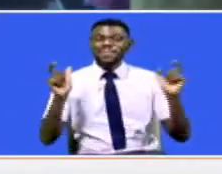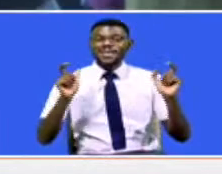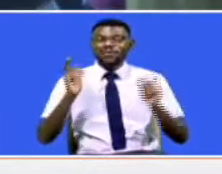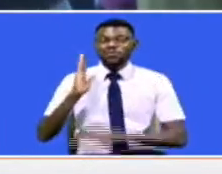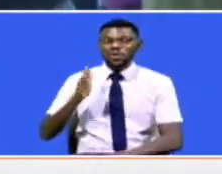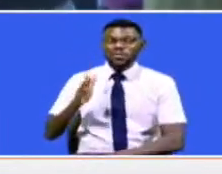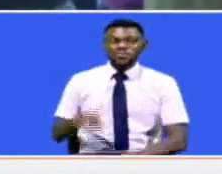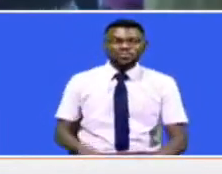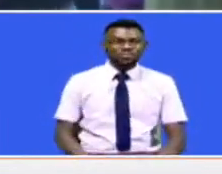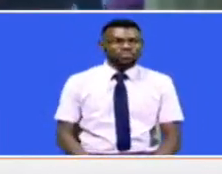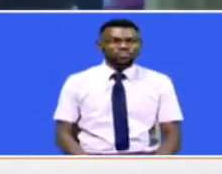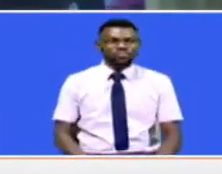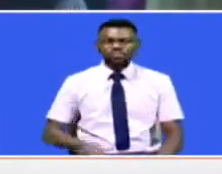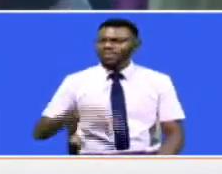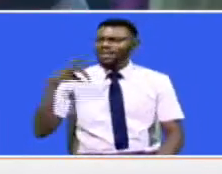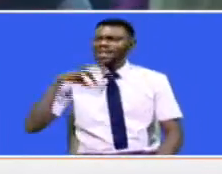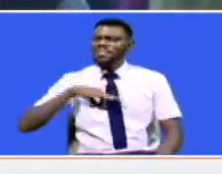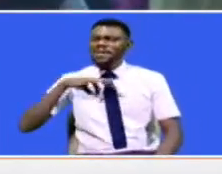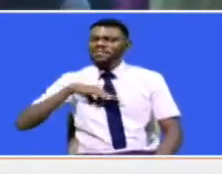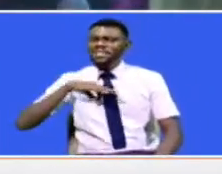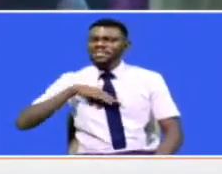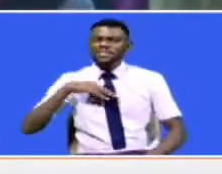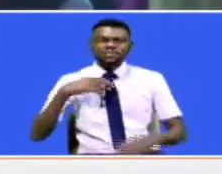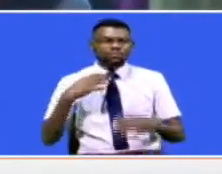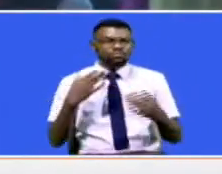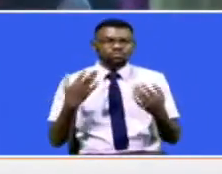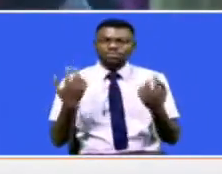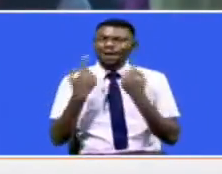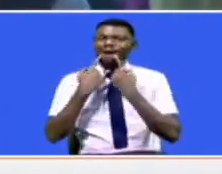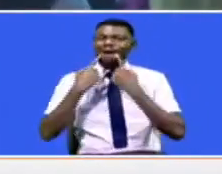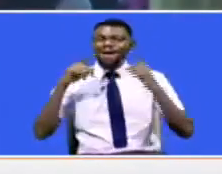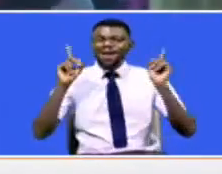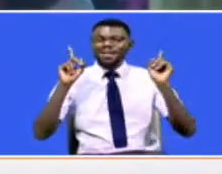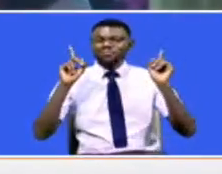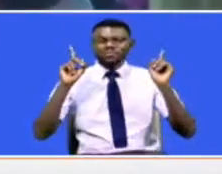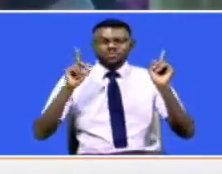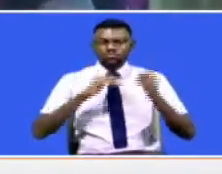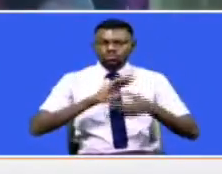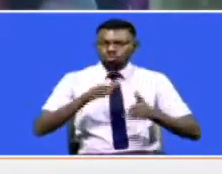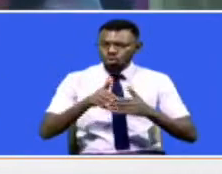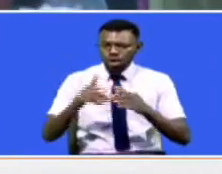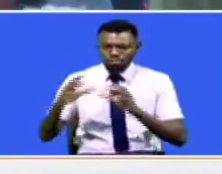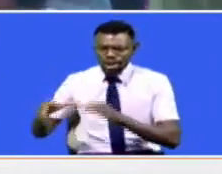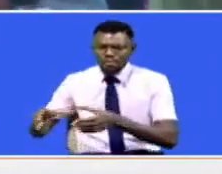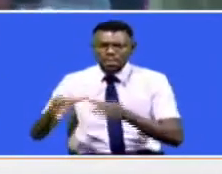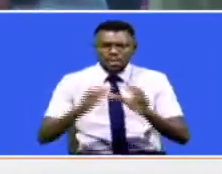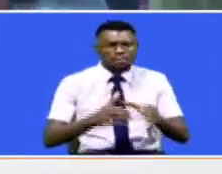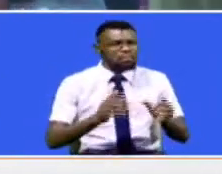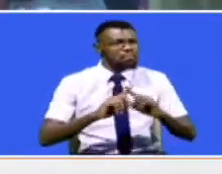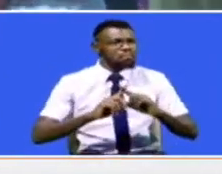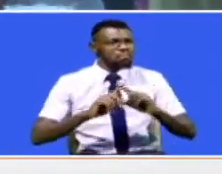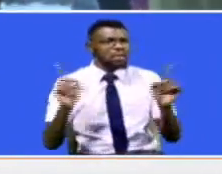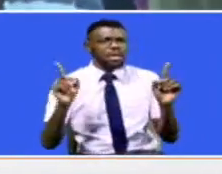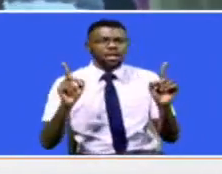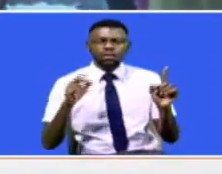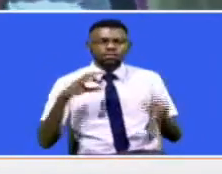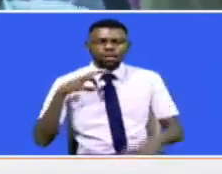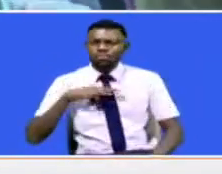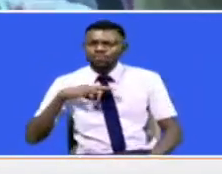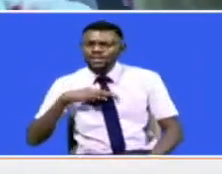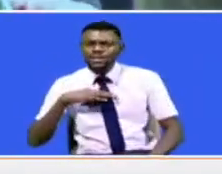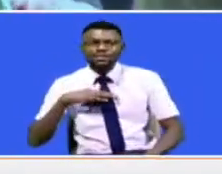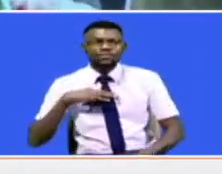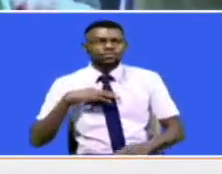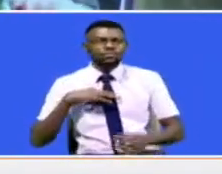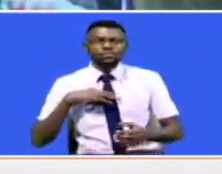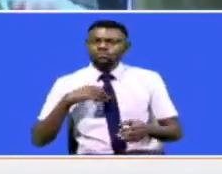These dividends you claim to have declared from all these subsidiaries, how do you ensure that the dividend ends